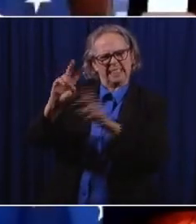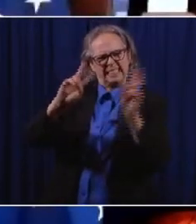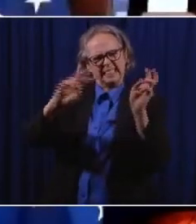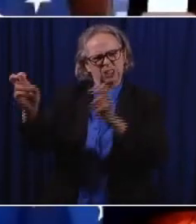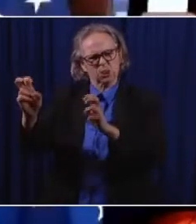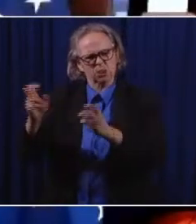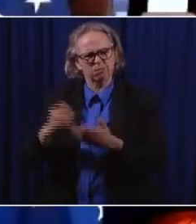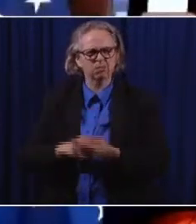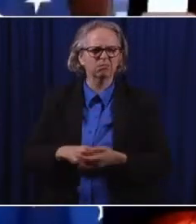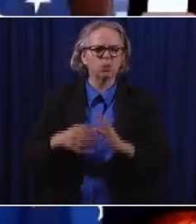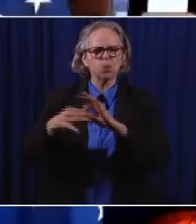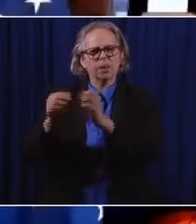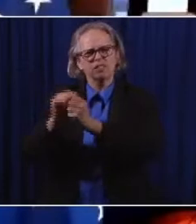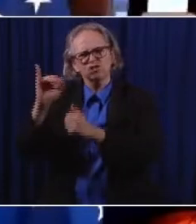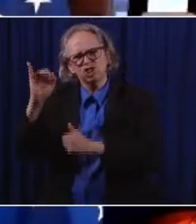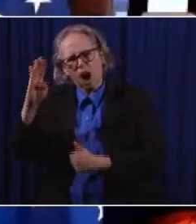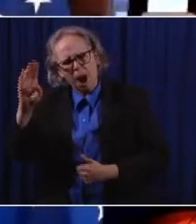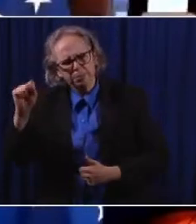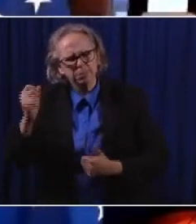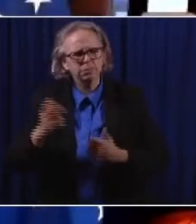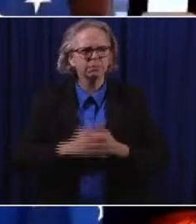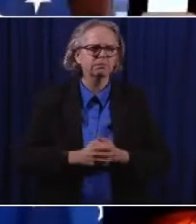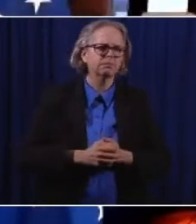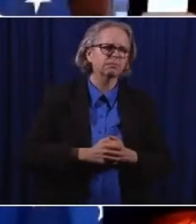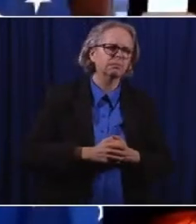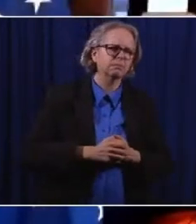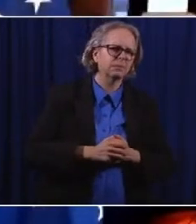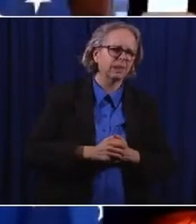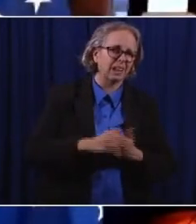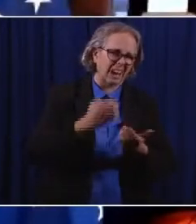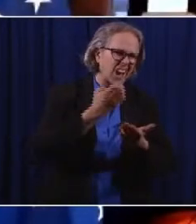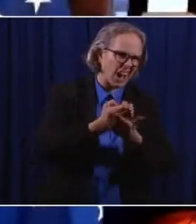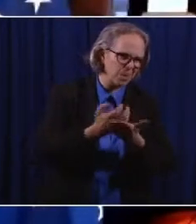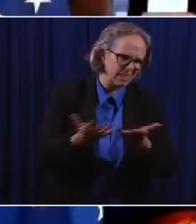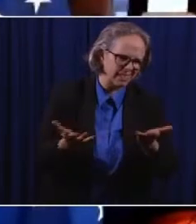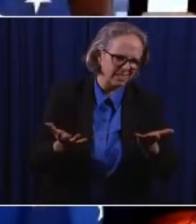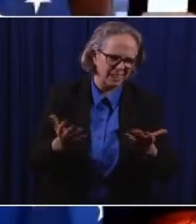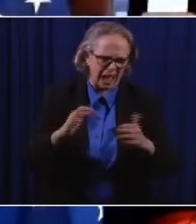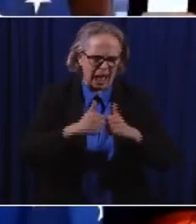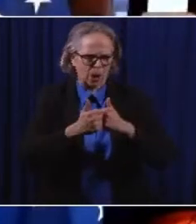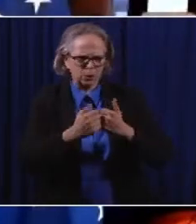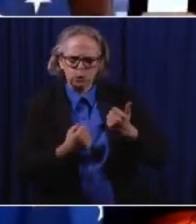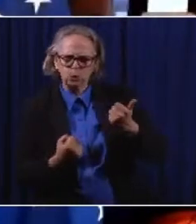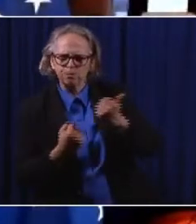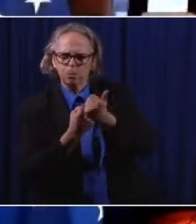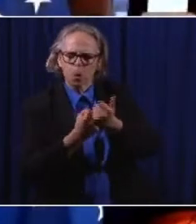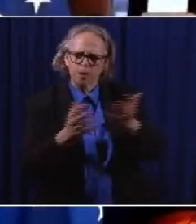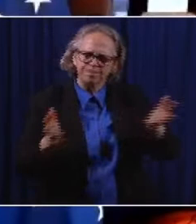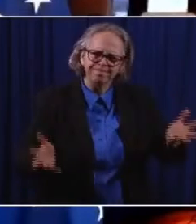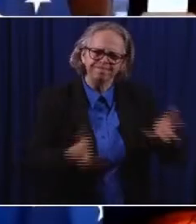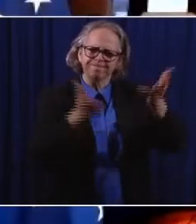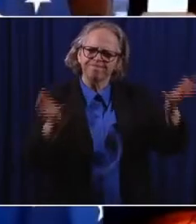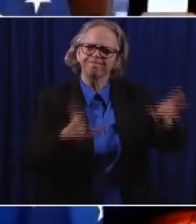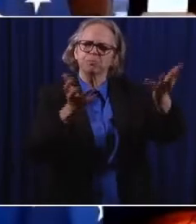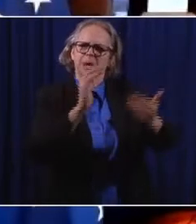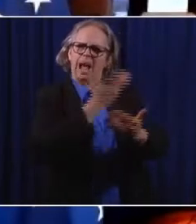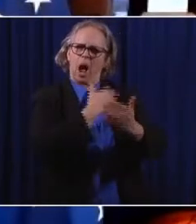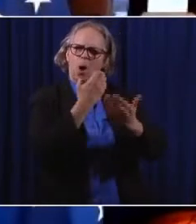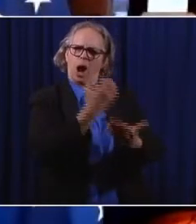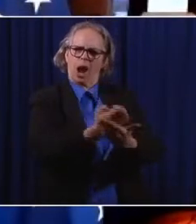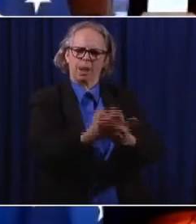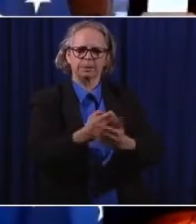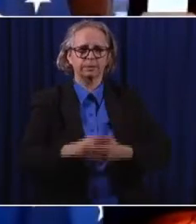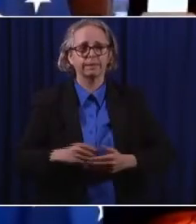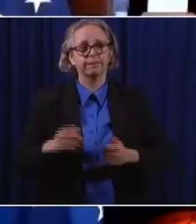consider the foundation of a prosperous economy. We're going to talk about tech cred starting off. The